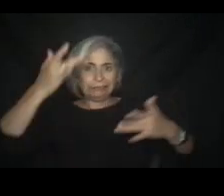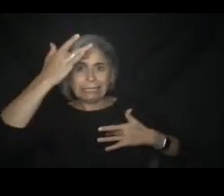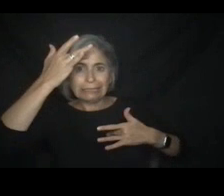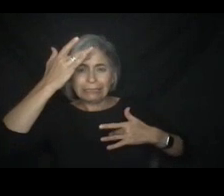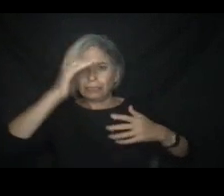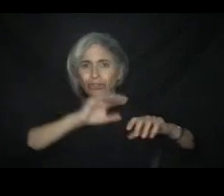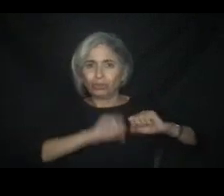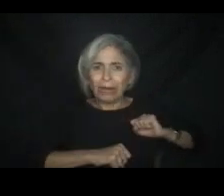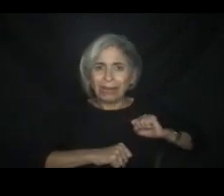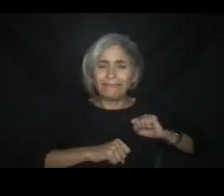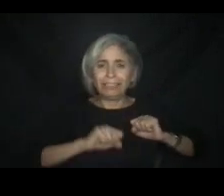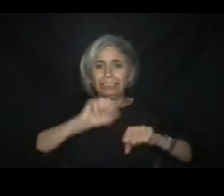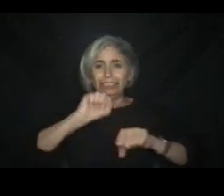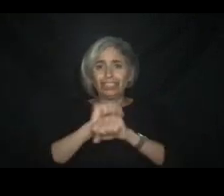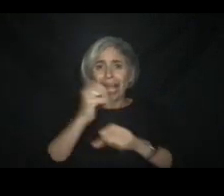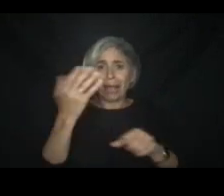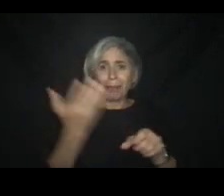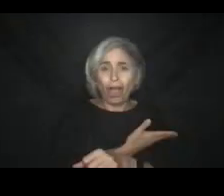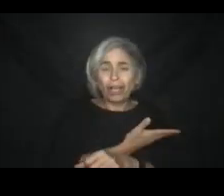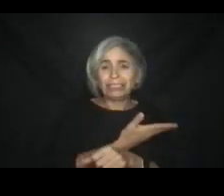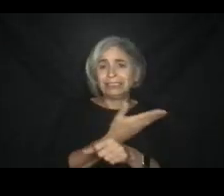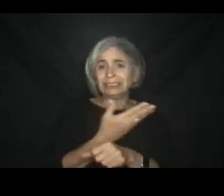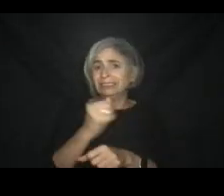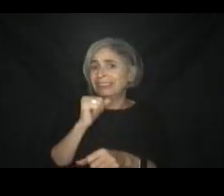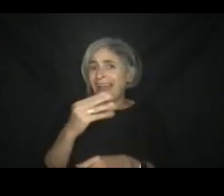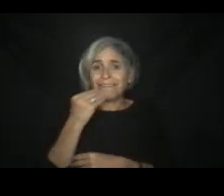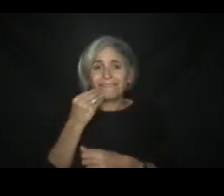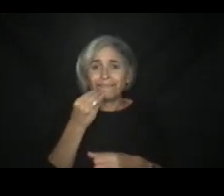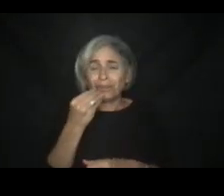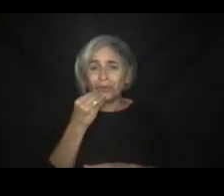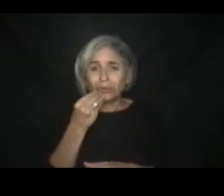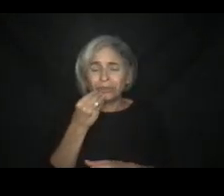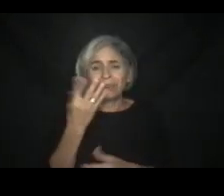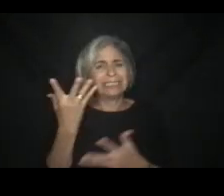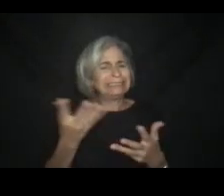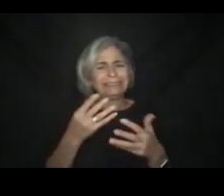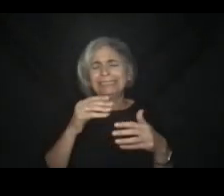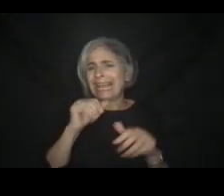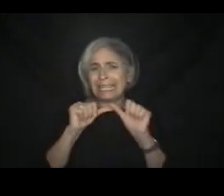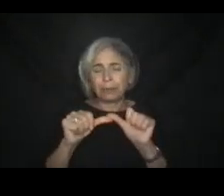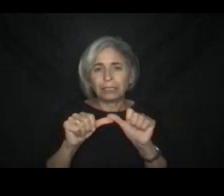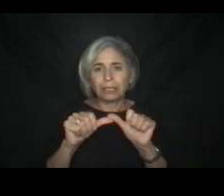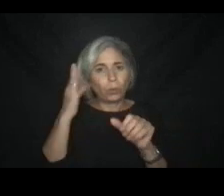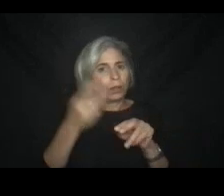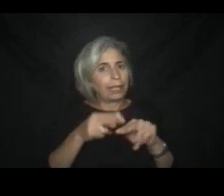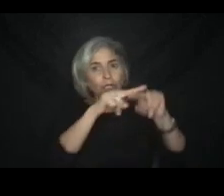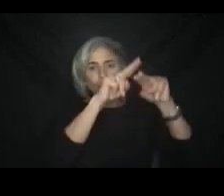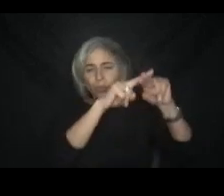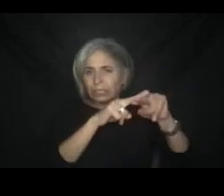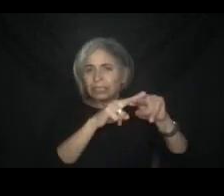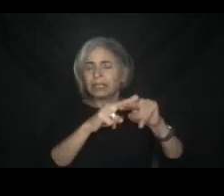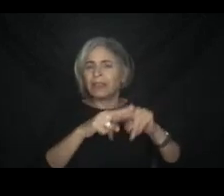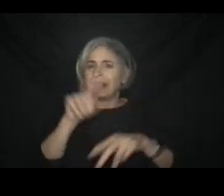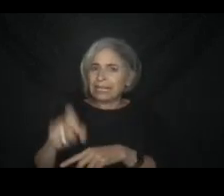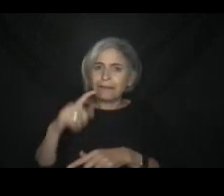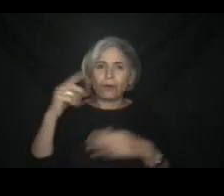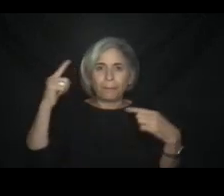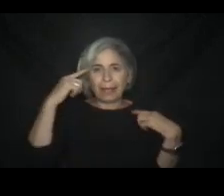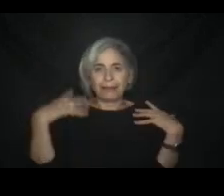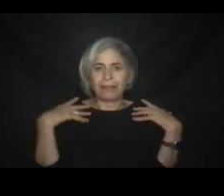grief, job loss, food instability, and loss of routines have increased the need for mental health services. The